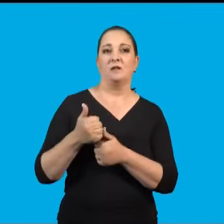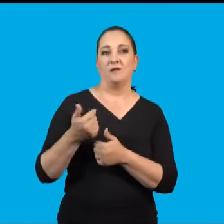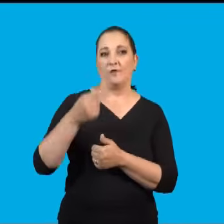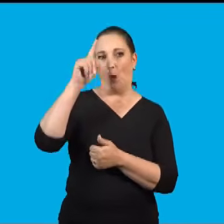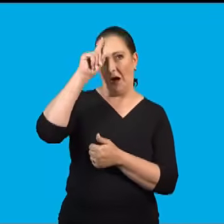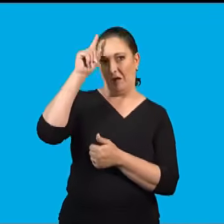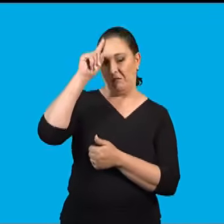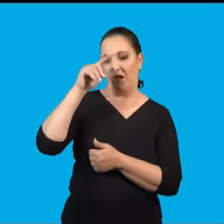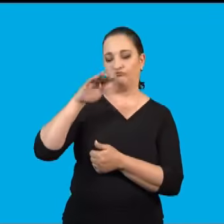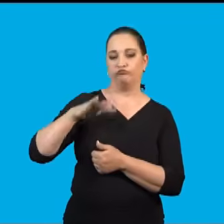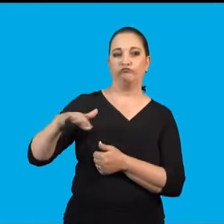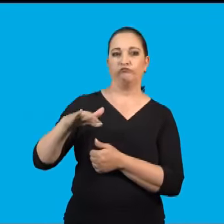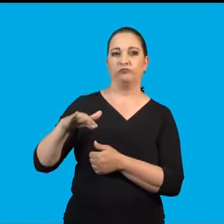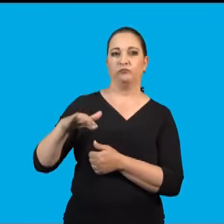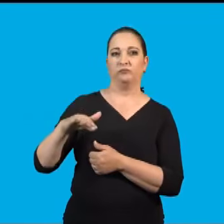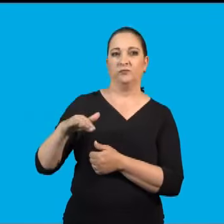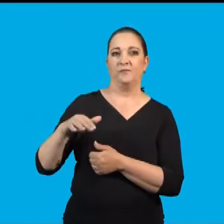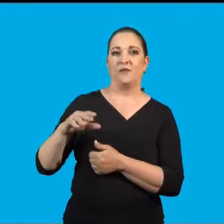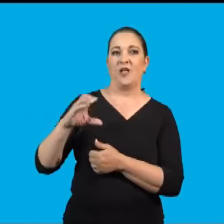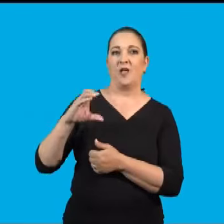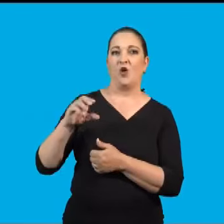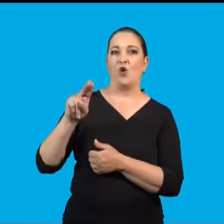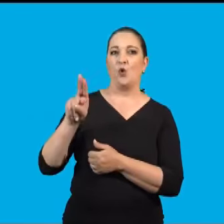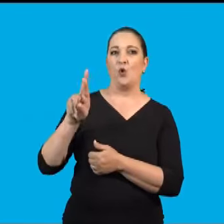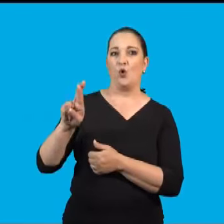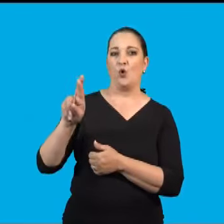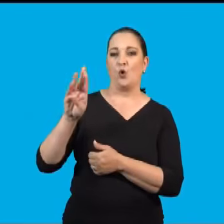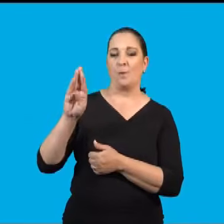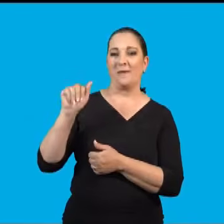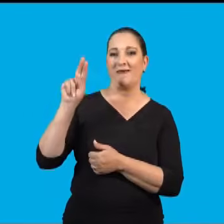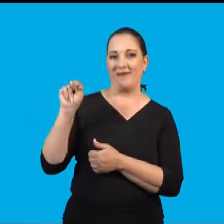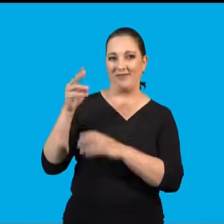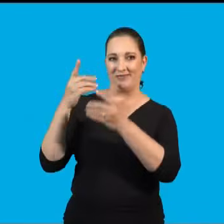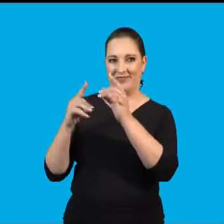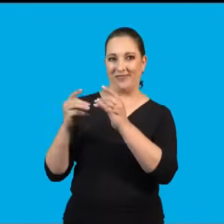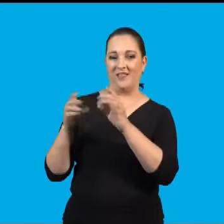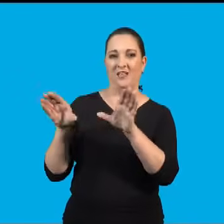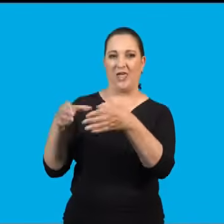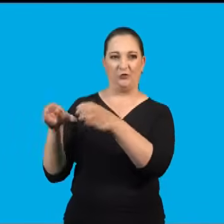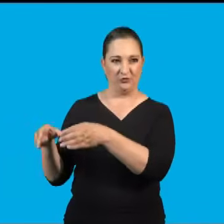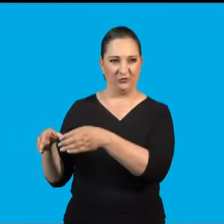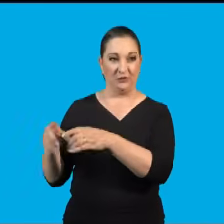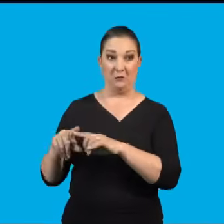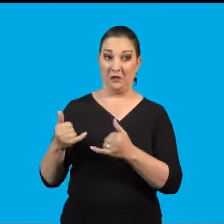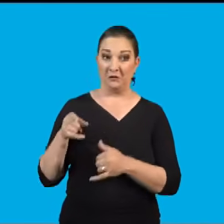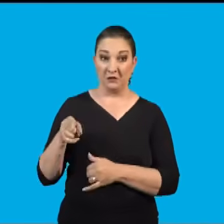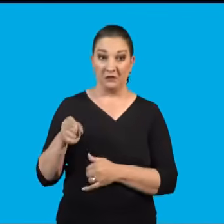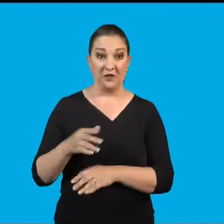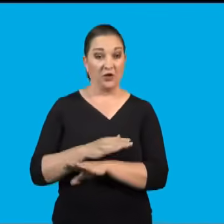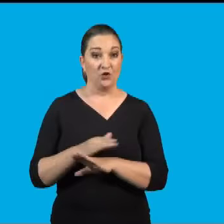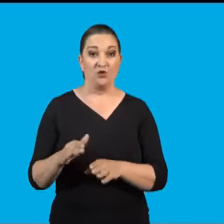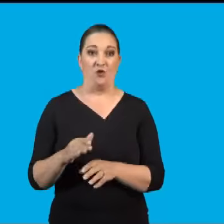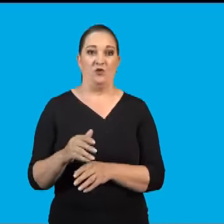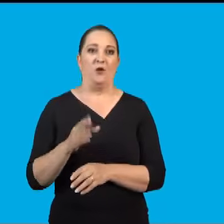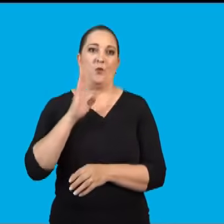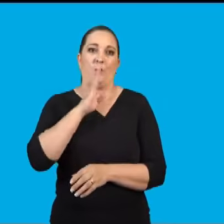councils. Now the source says, but even these urban councils were not autonomous or free. The